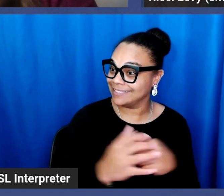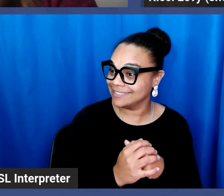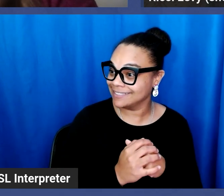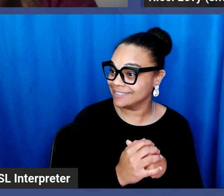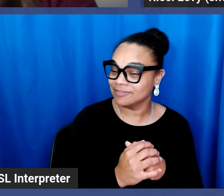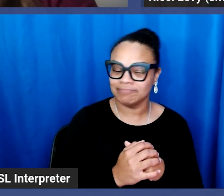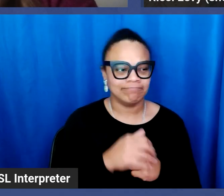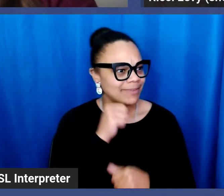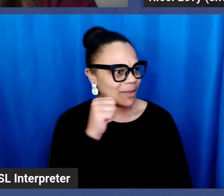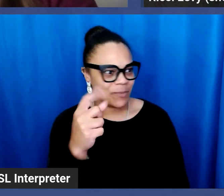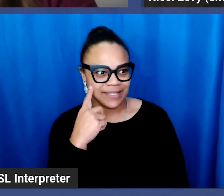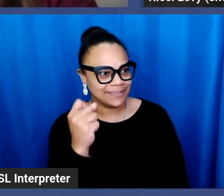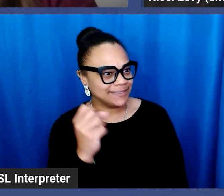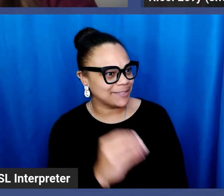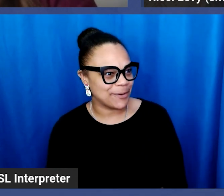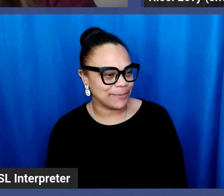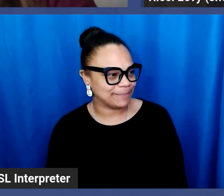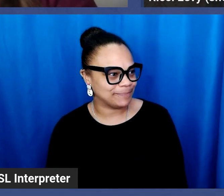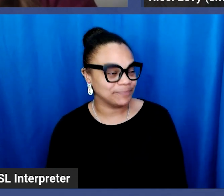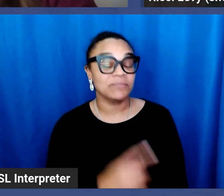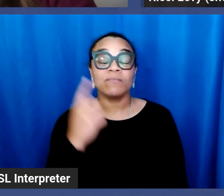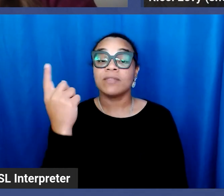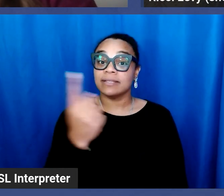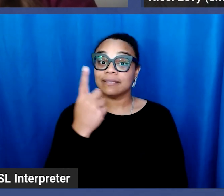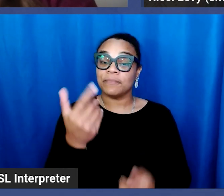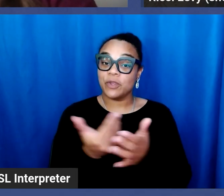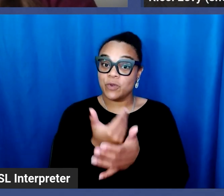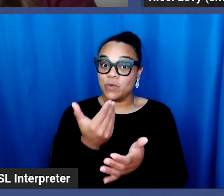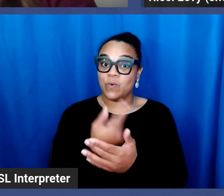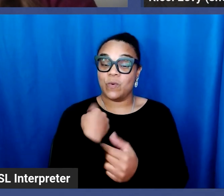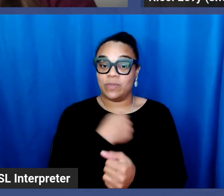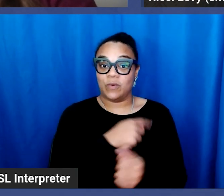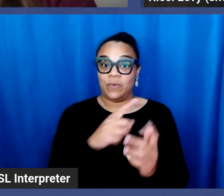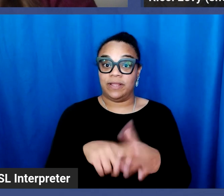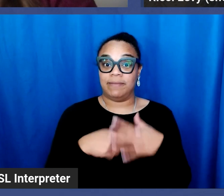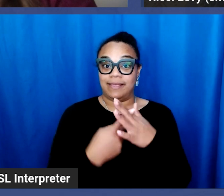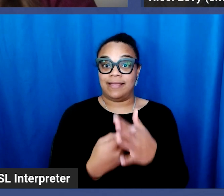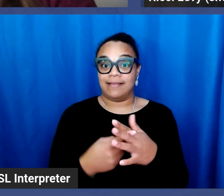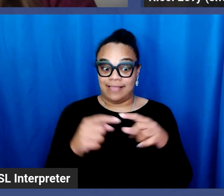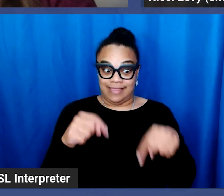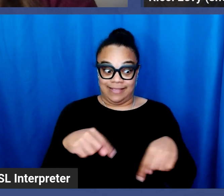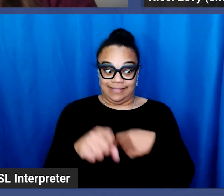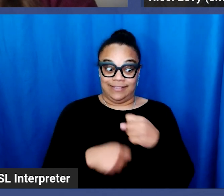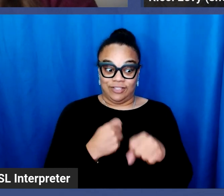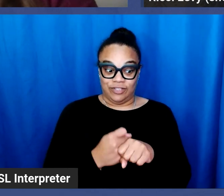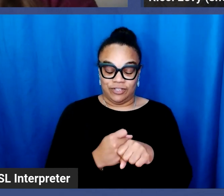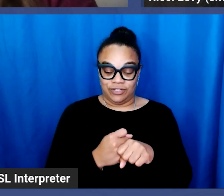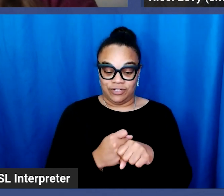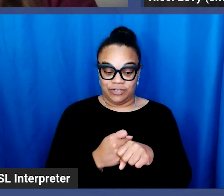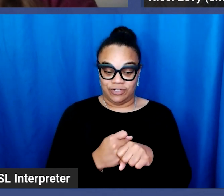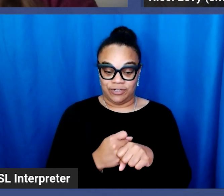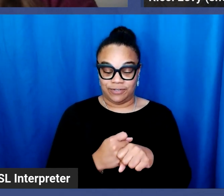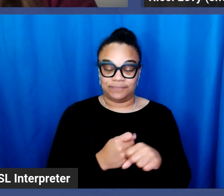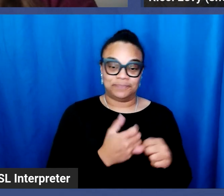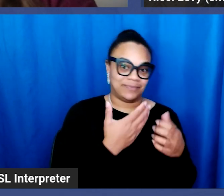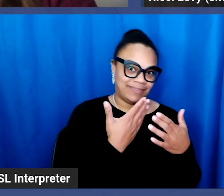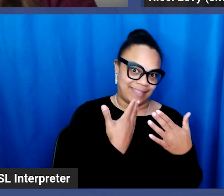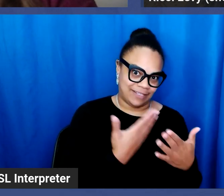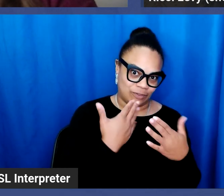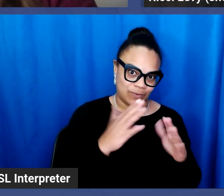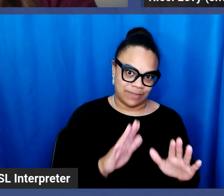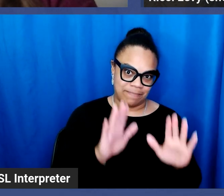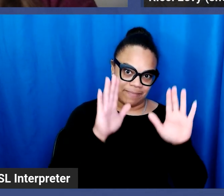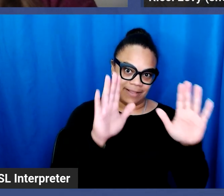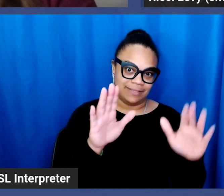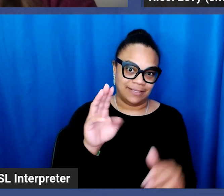I don't think so. Something new that we began this year, thanks to the